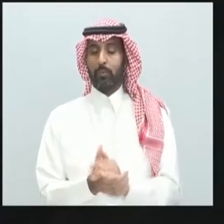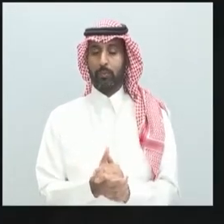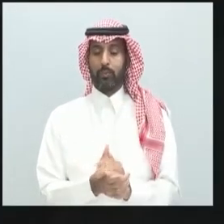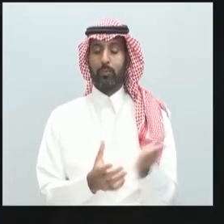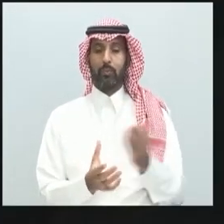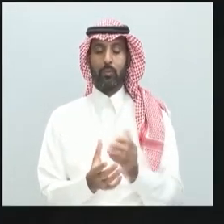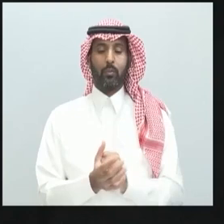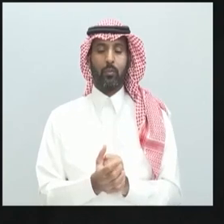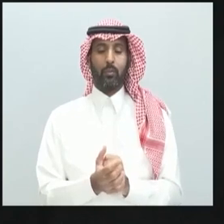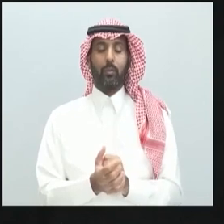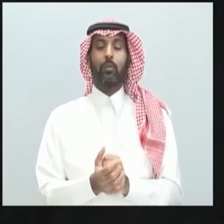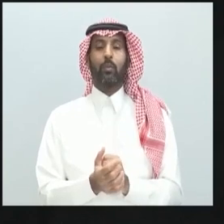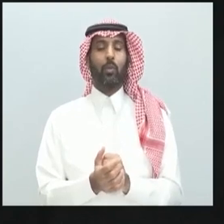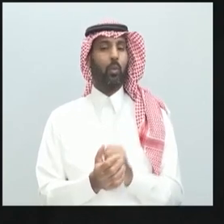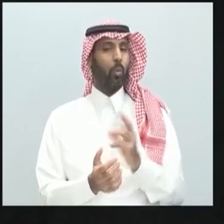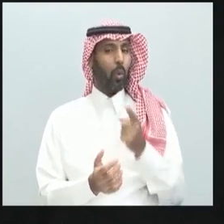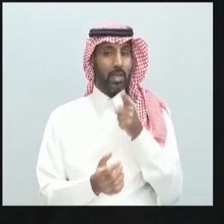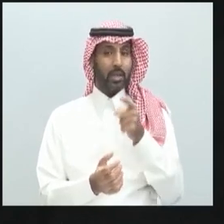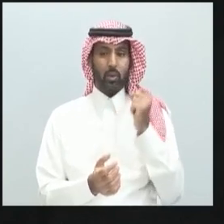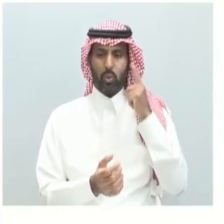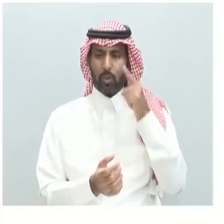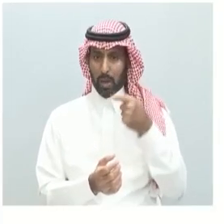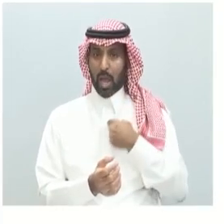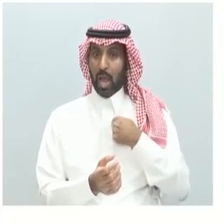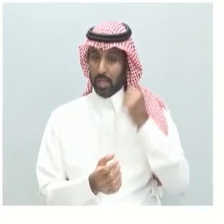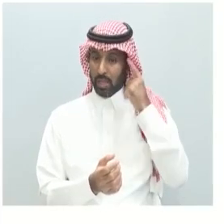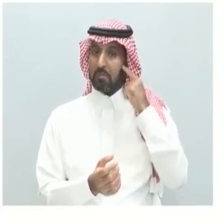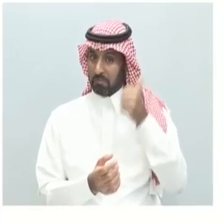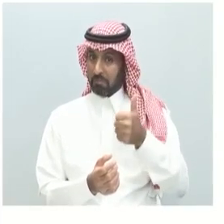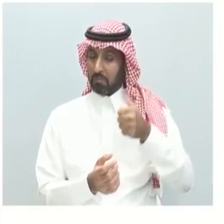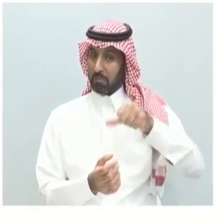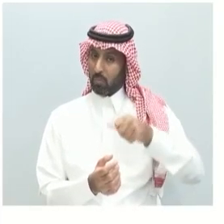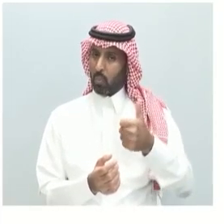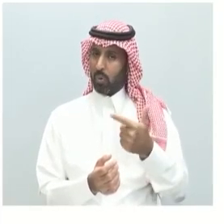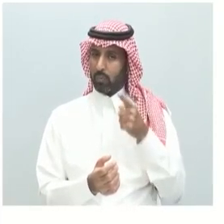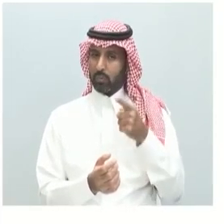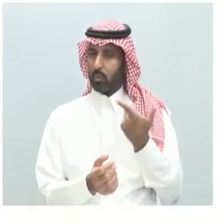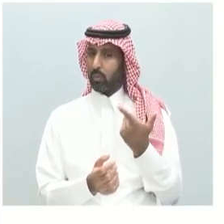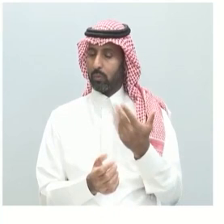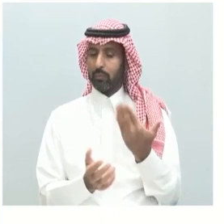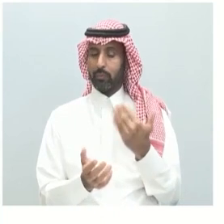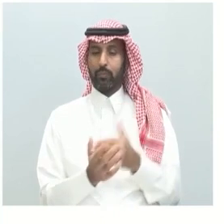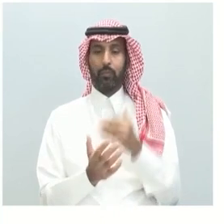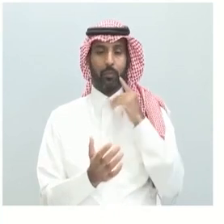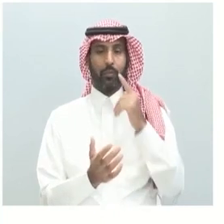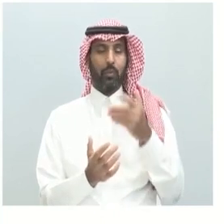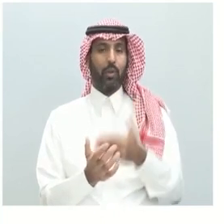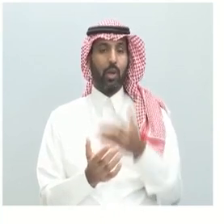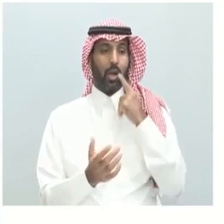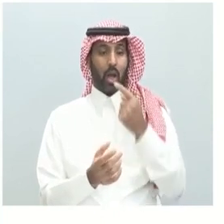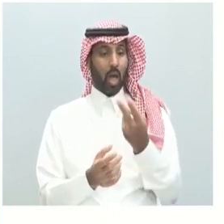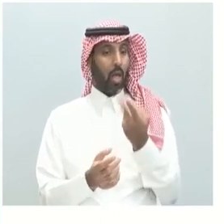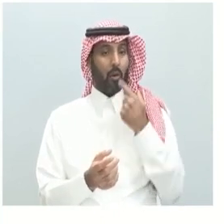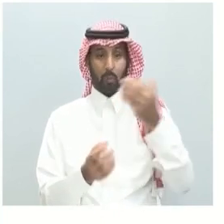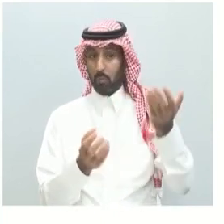here is yes. What do you think of my idea? Number seven, currently the number of immigrants in our